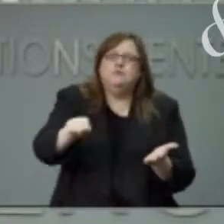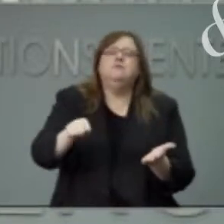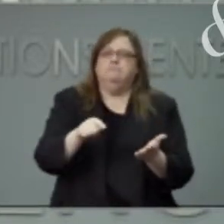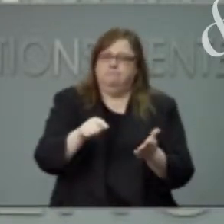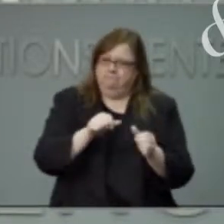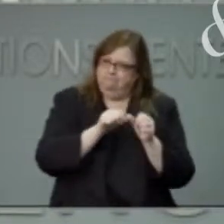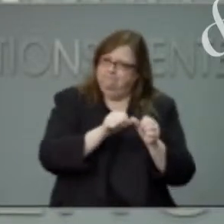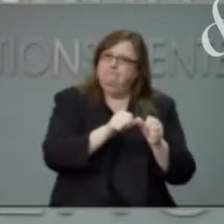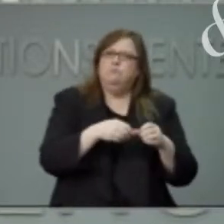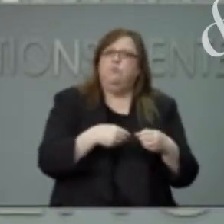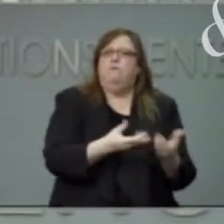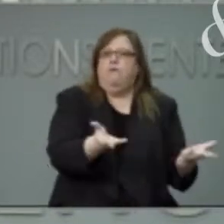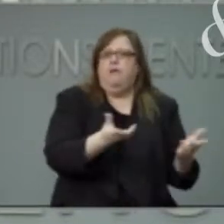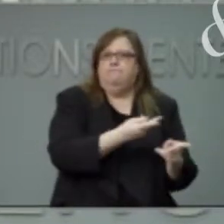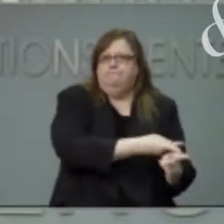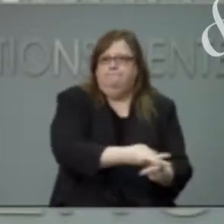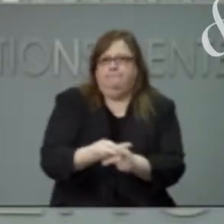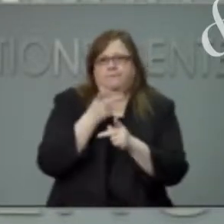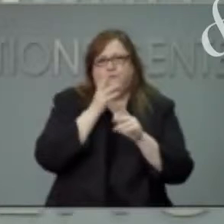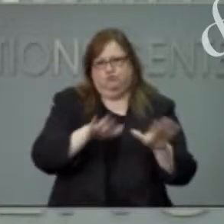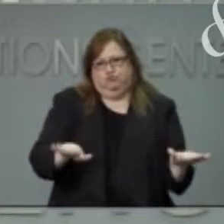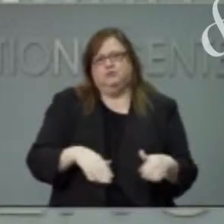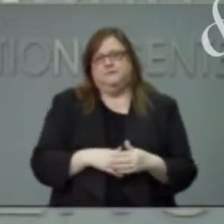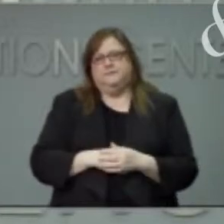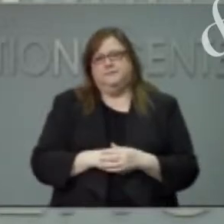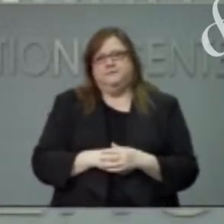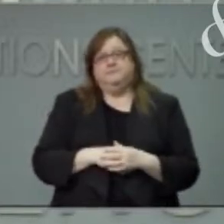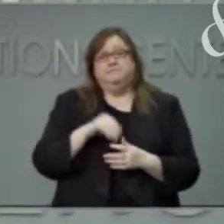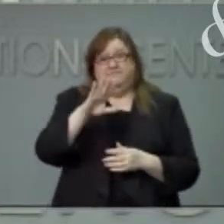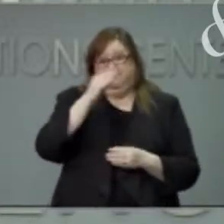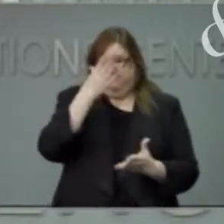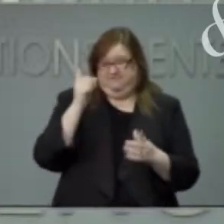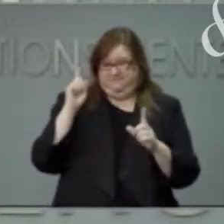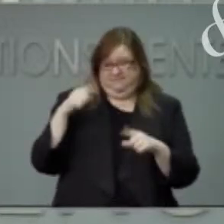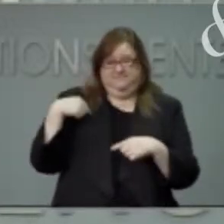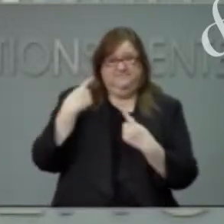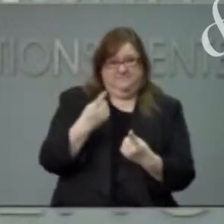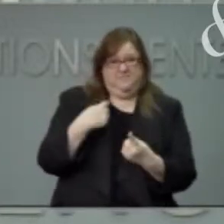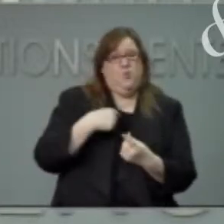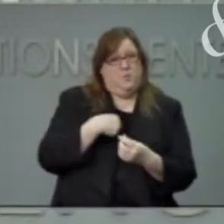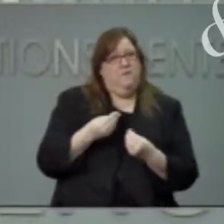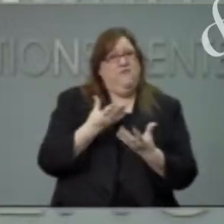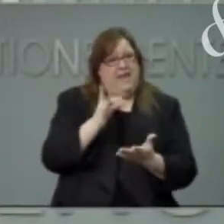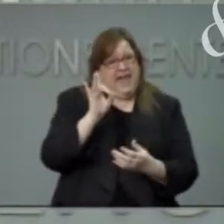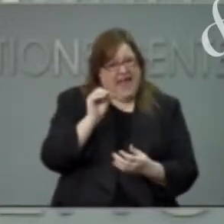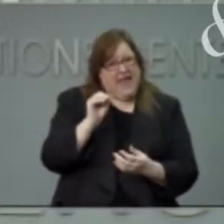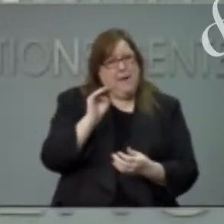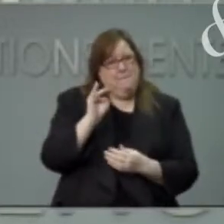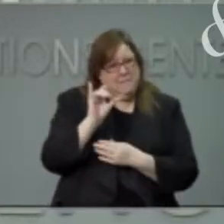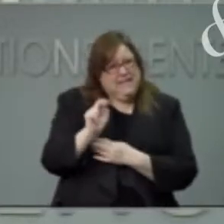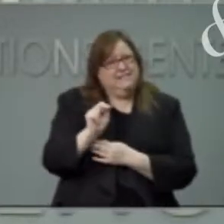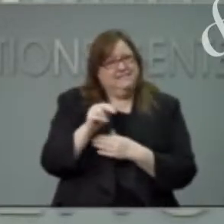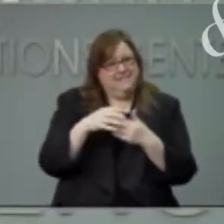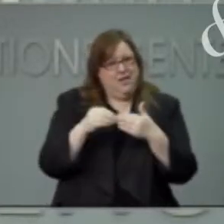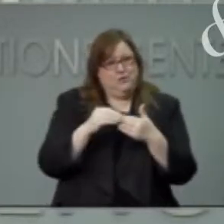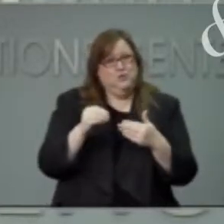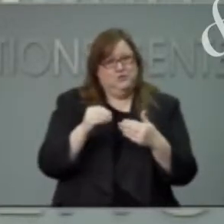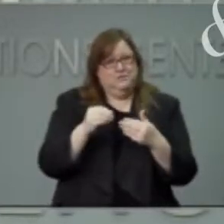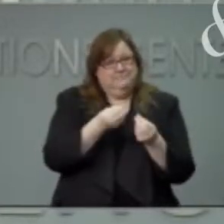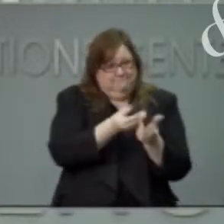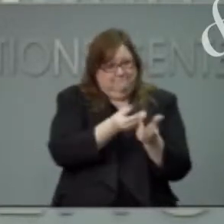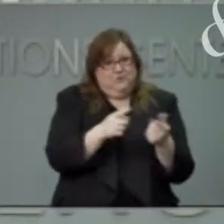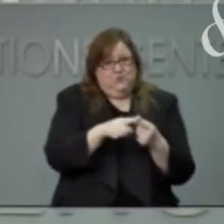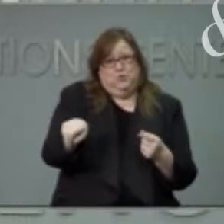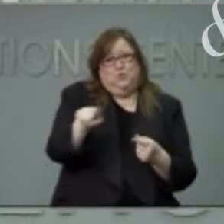Already, the Department of Health and Human Services has provided $80 million to these centers to make childcare available to more